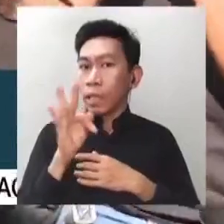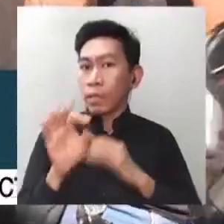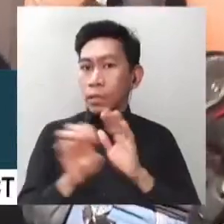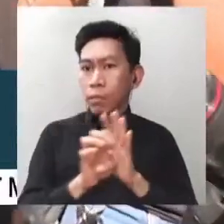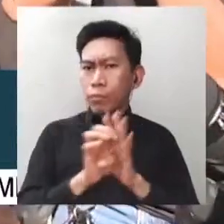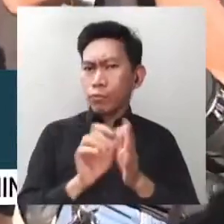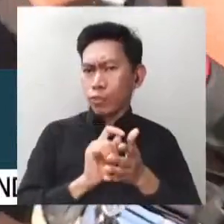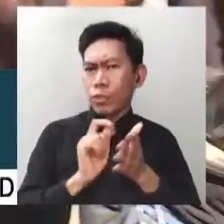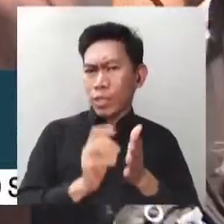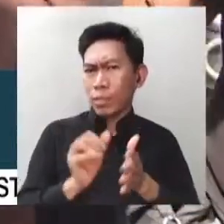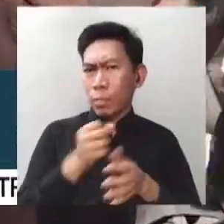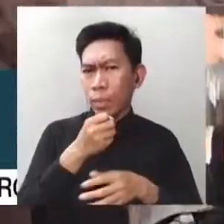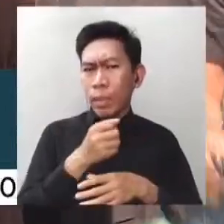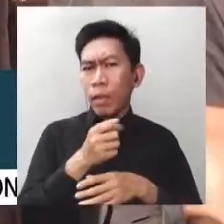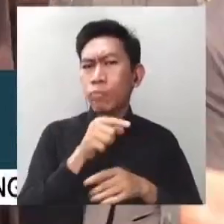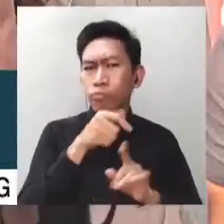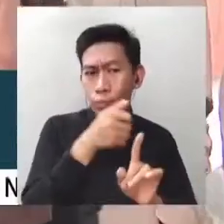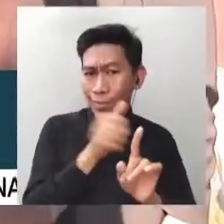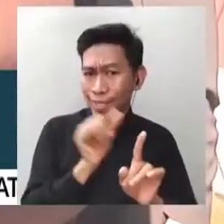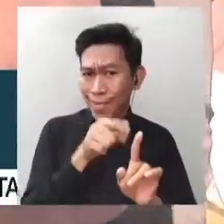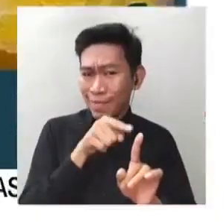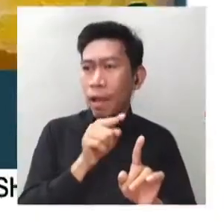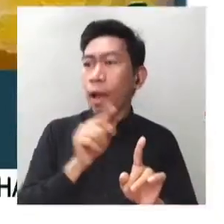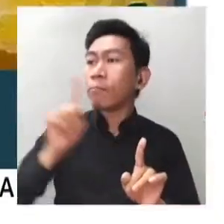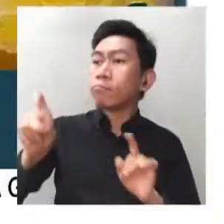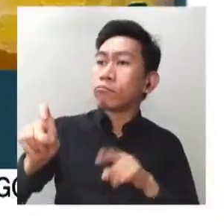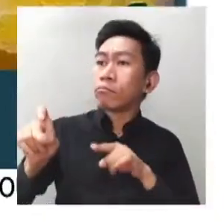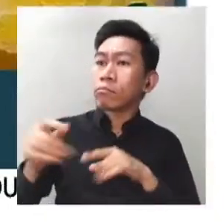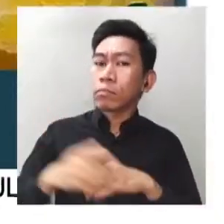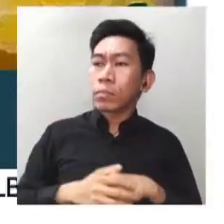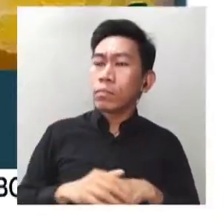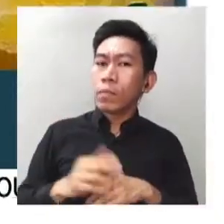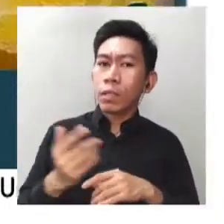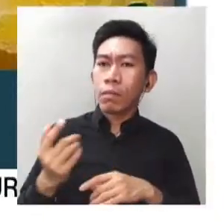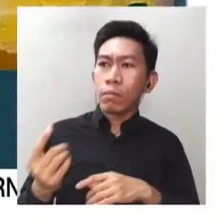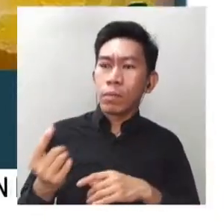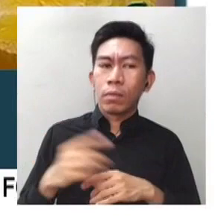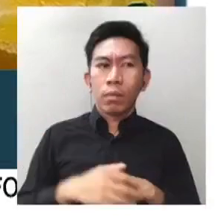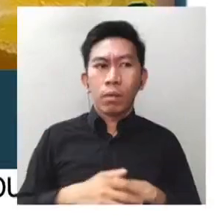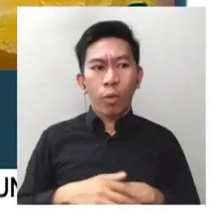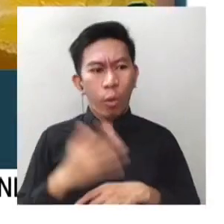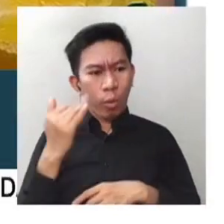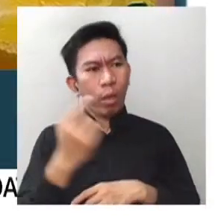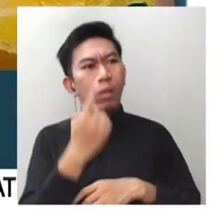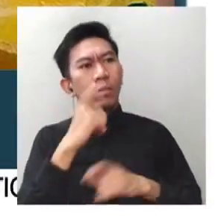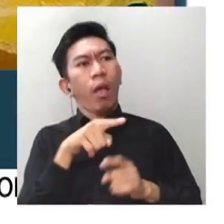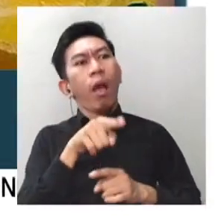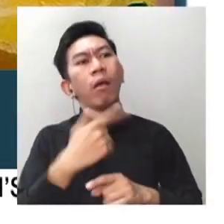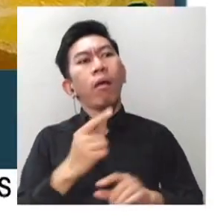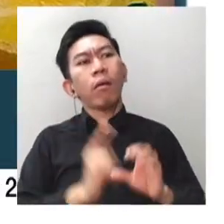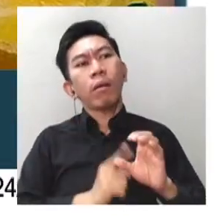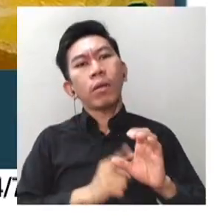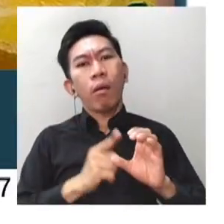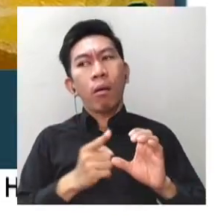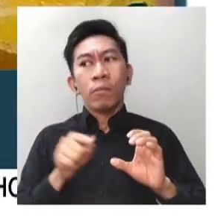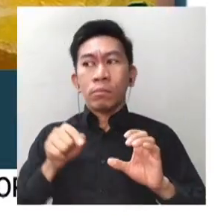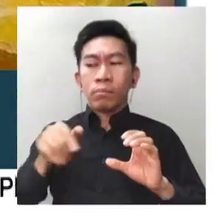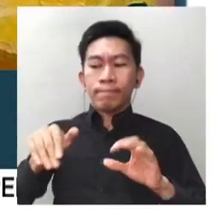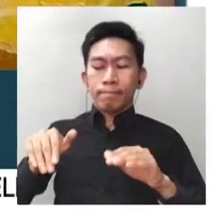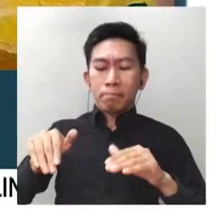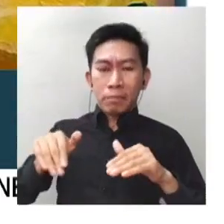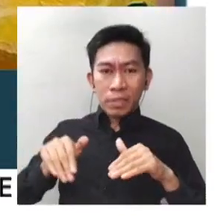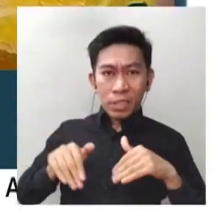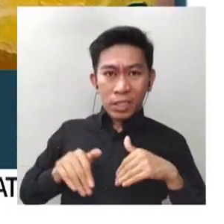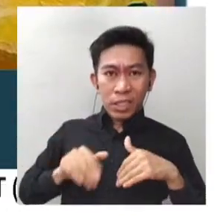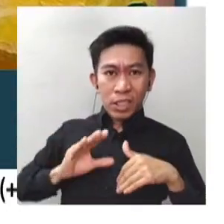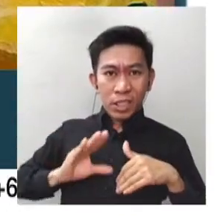now you don't even have to criticize, you ask questions. Mm-hmm. And then you said, no, why are you asking that, you're a communist? Then you'll be intimidated to stop asking questions,